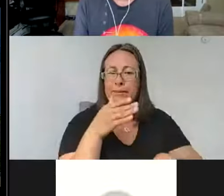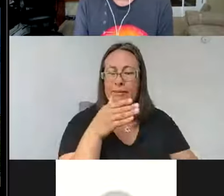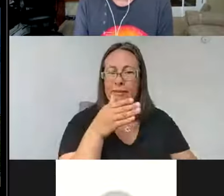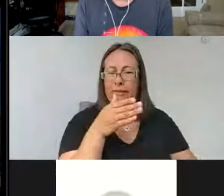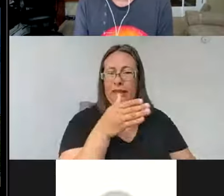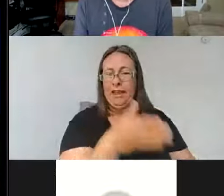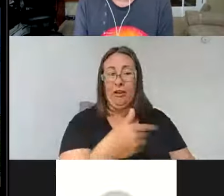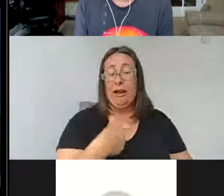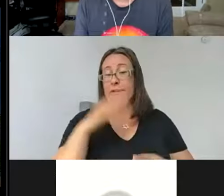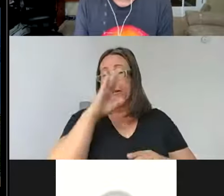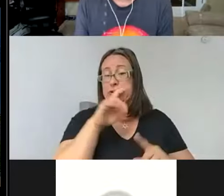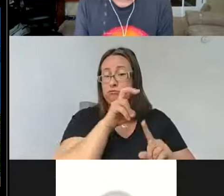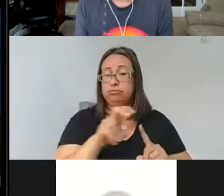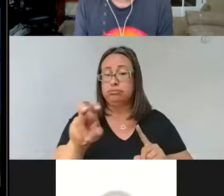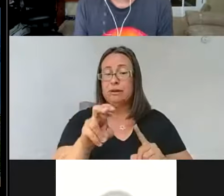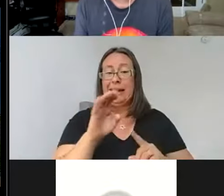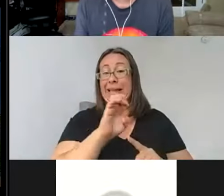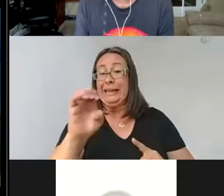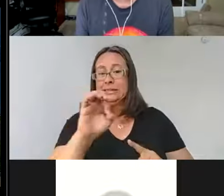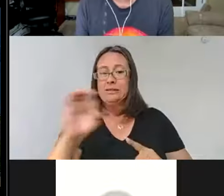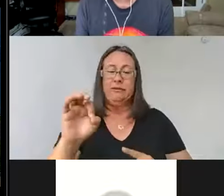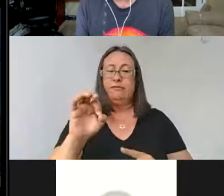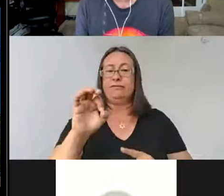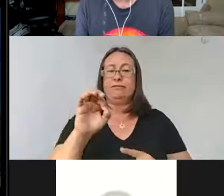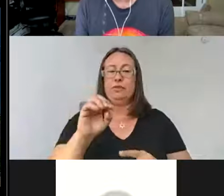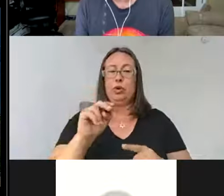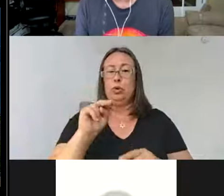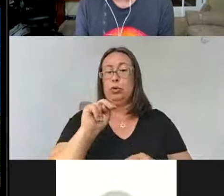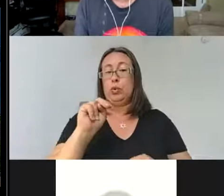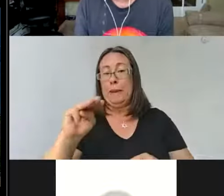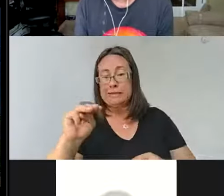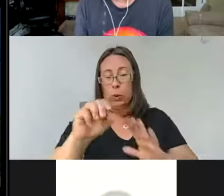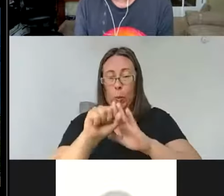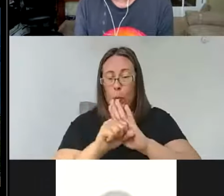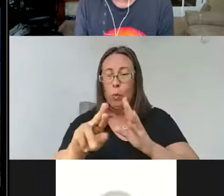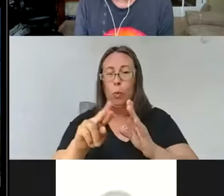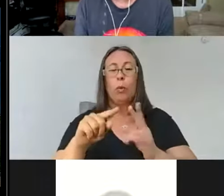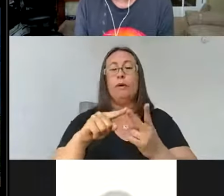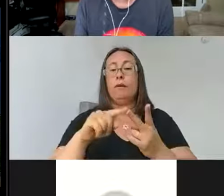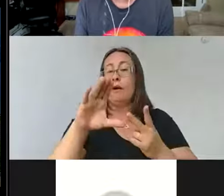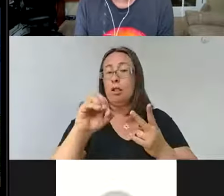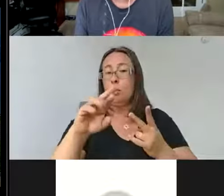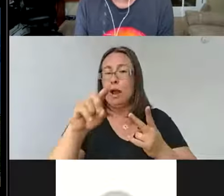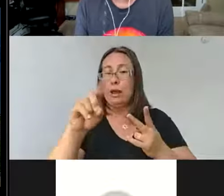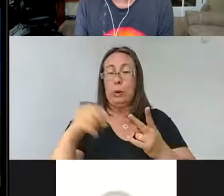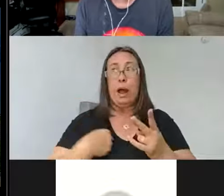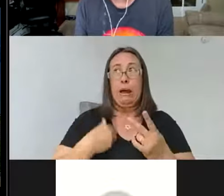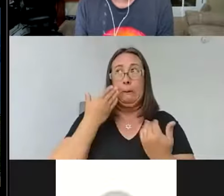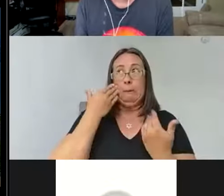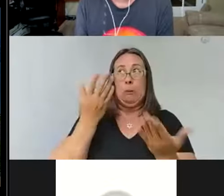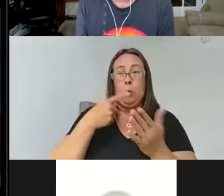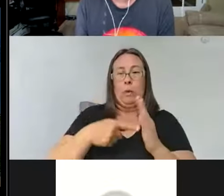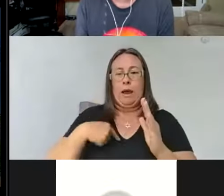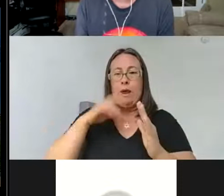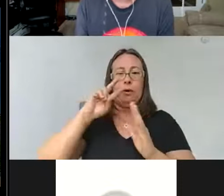east of New Mexico or Colorado. And so I didn't know what I was getting into, but my